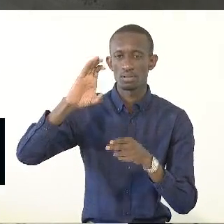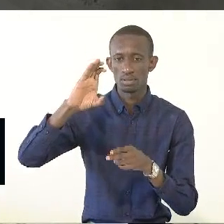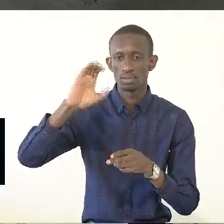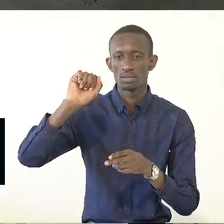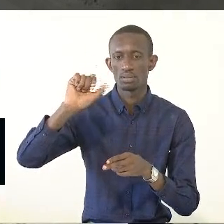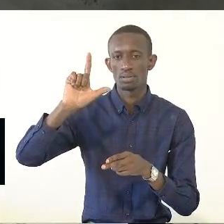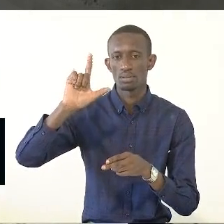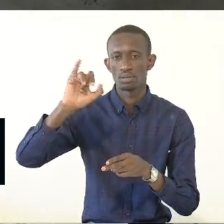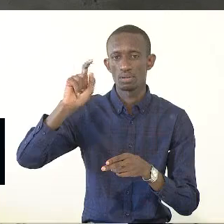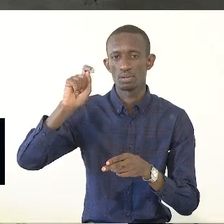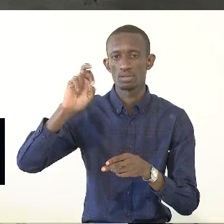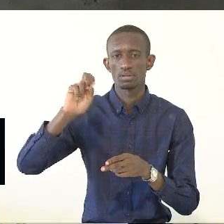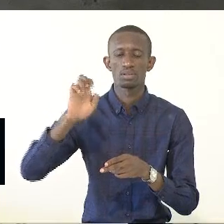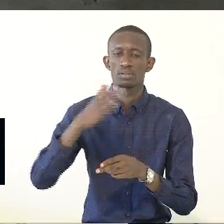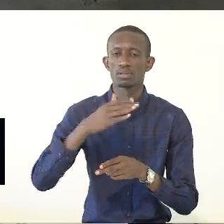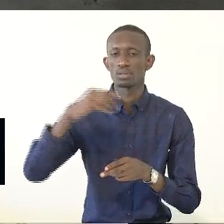am a math teacher.